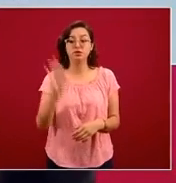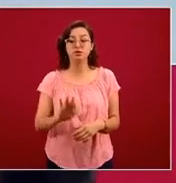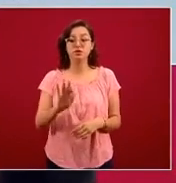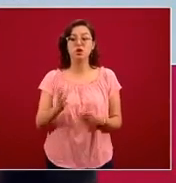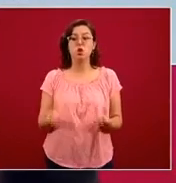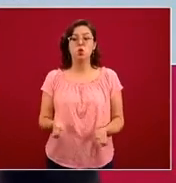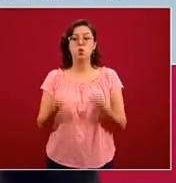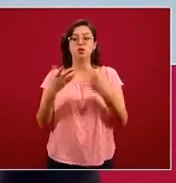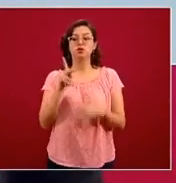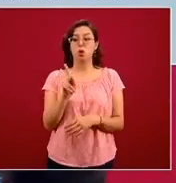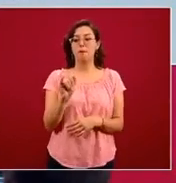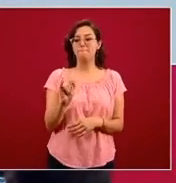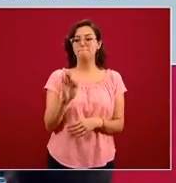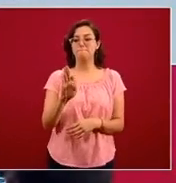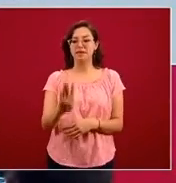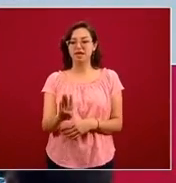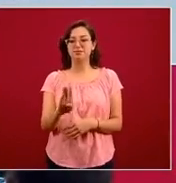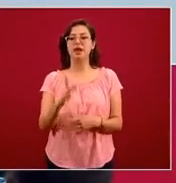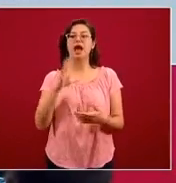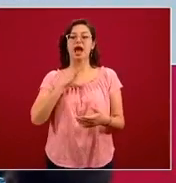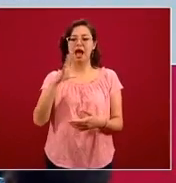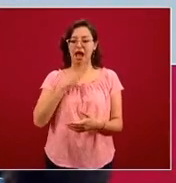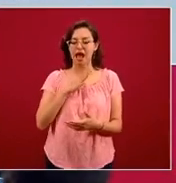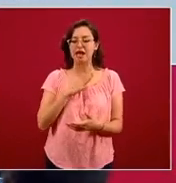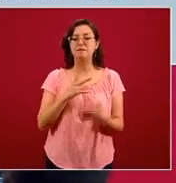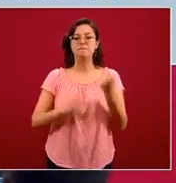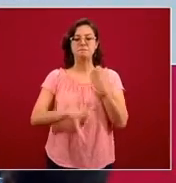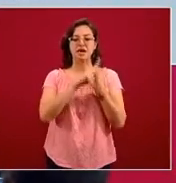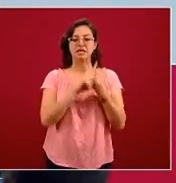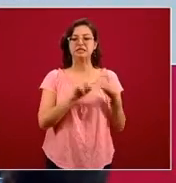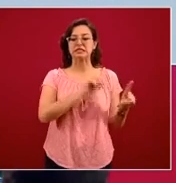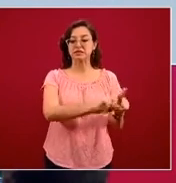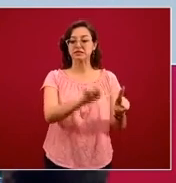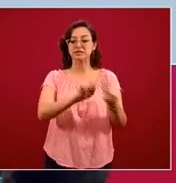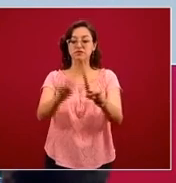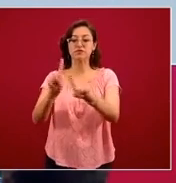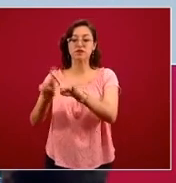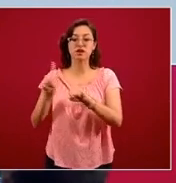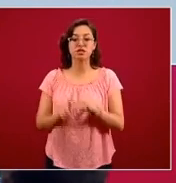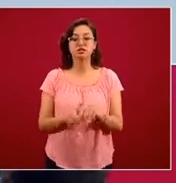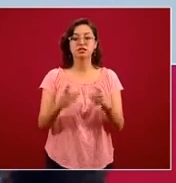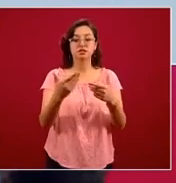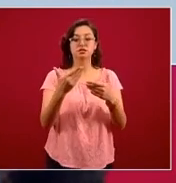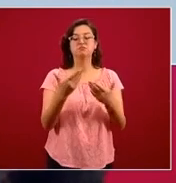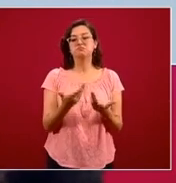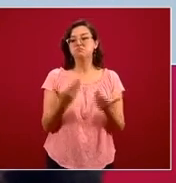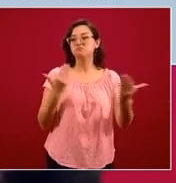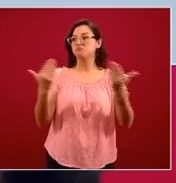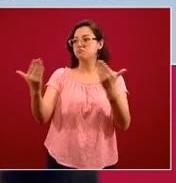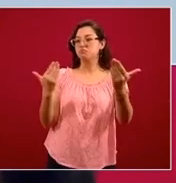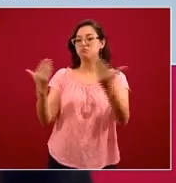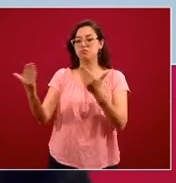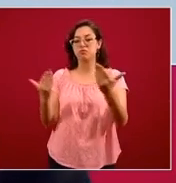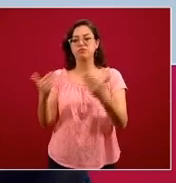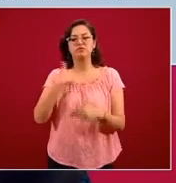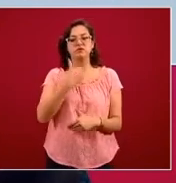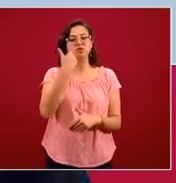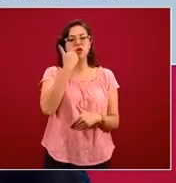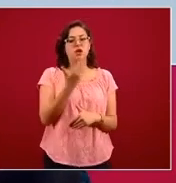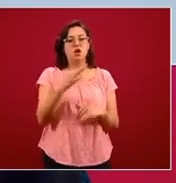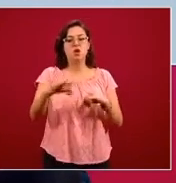the percentage of the GDP, which from different countries, to use it kind of as a